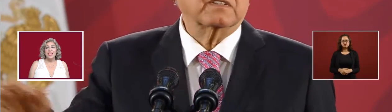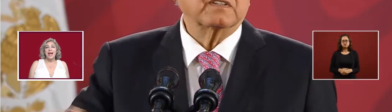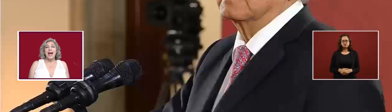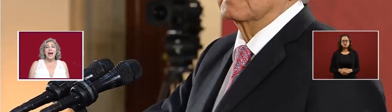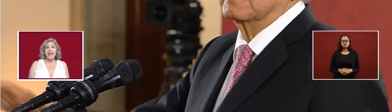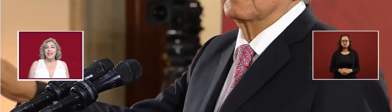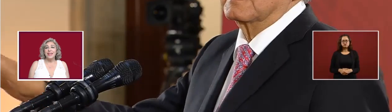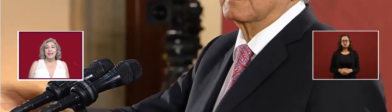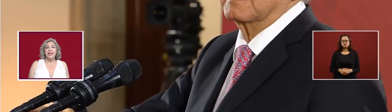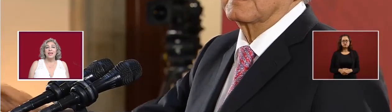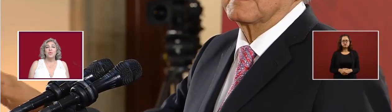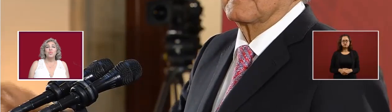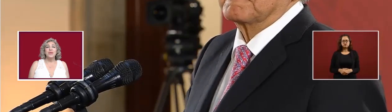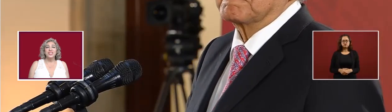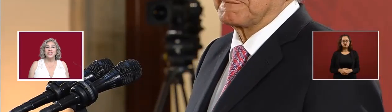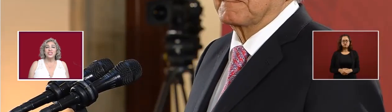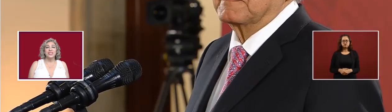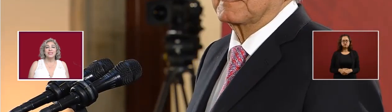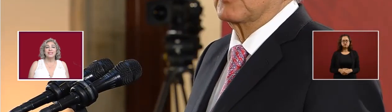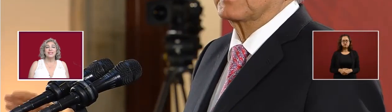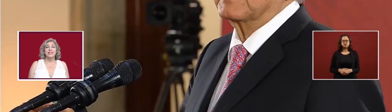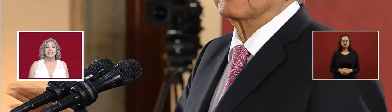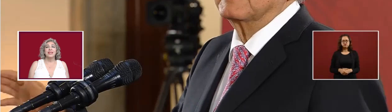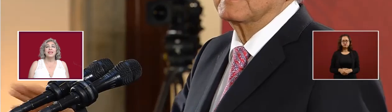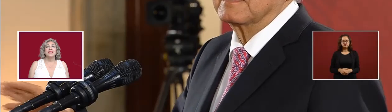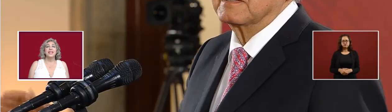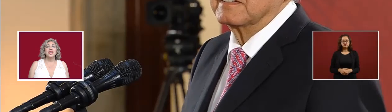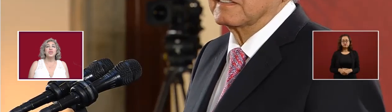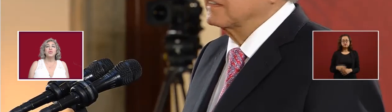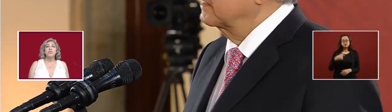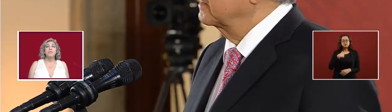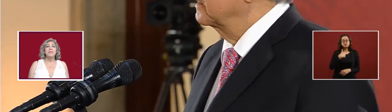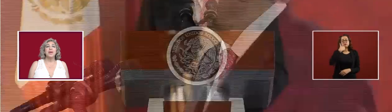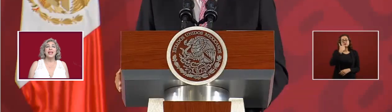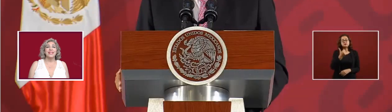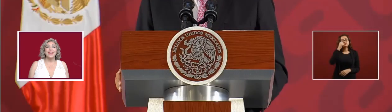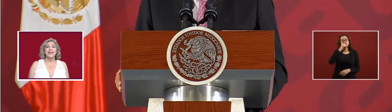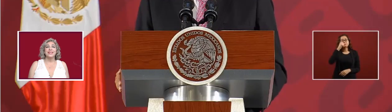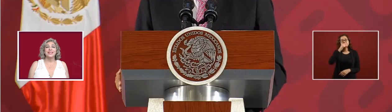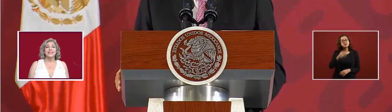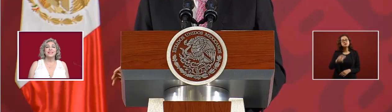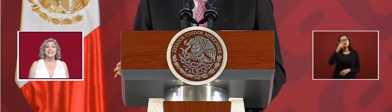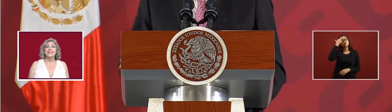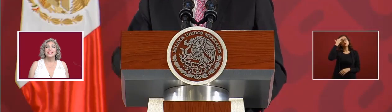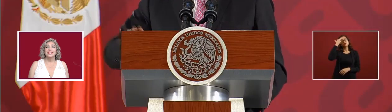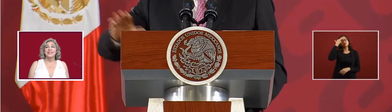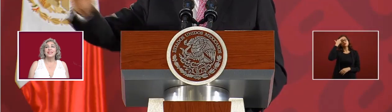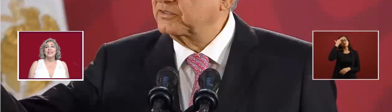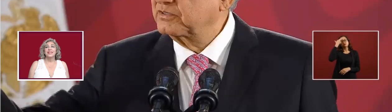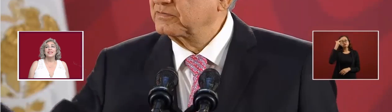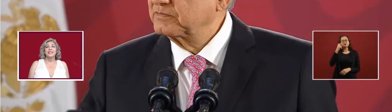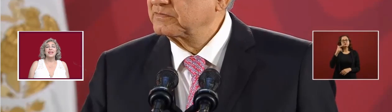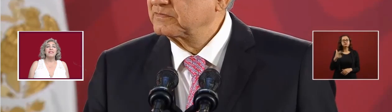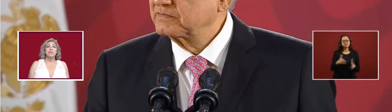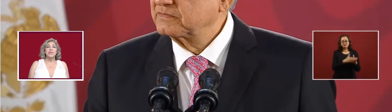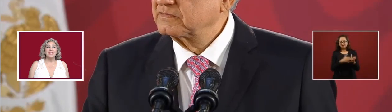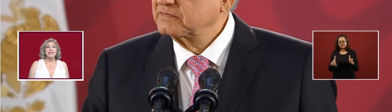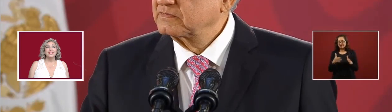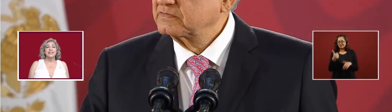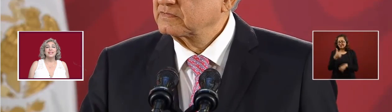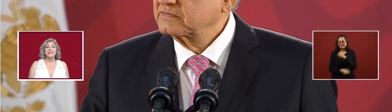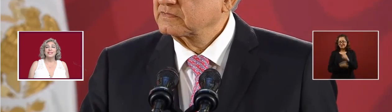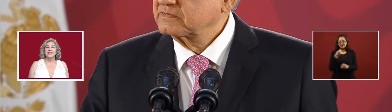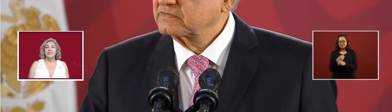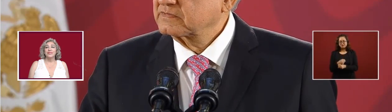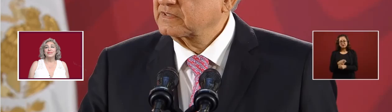I wish that you could remember like that the government